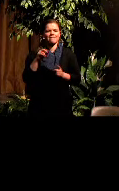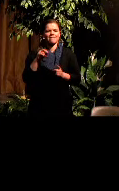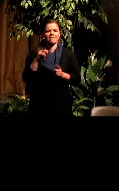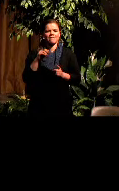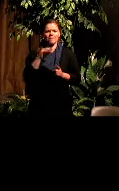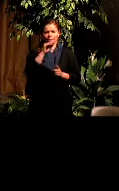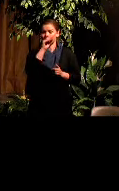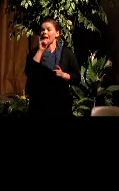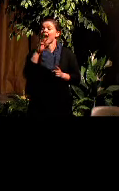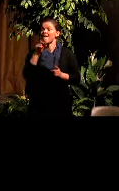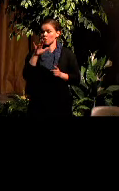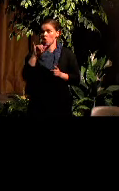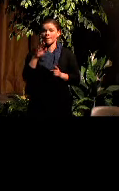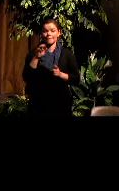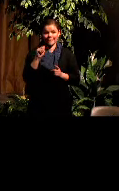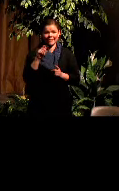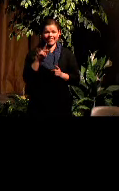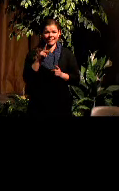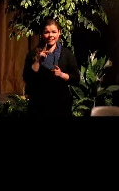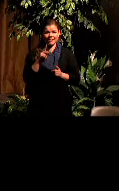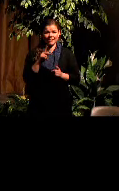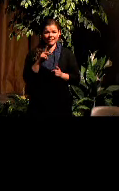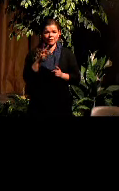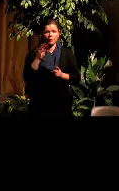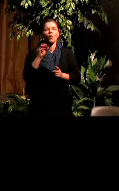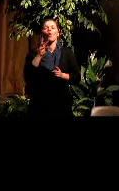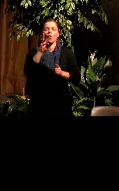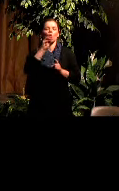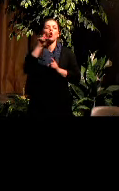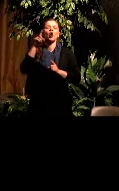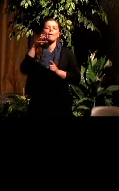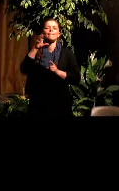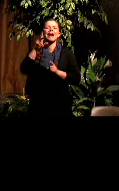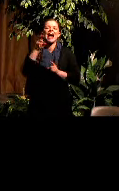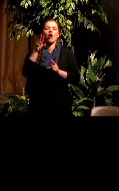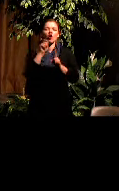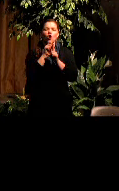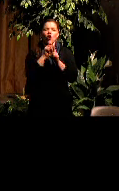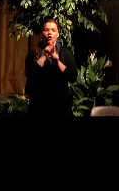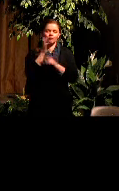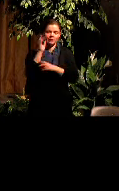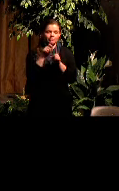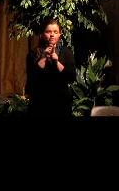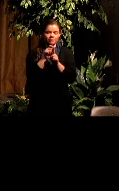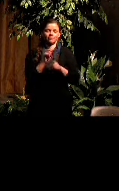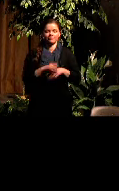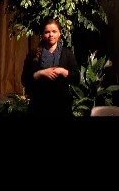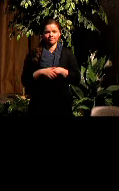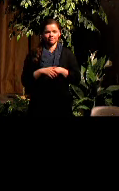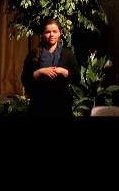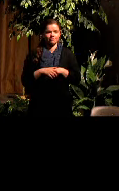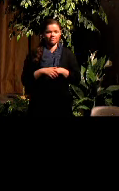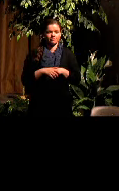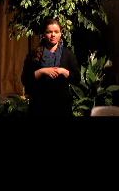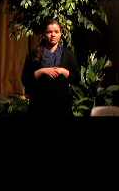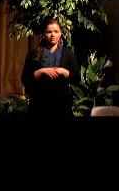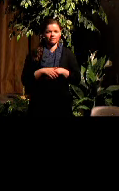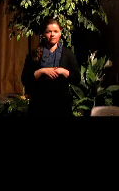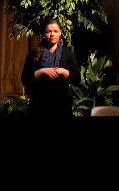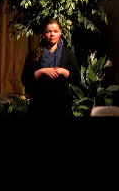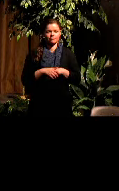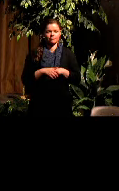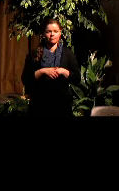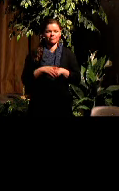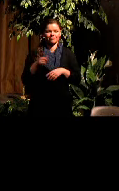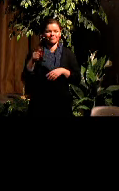It's still not extinct, but it's probably not there. The ivory-billed woodpecker situation, I'm not sure what exactly happened